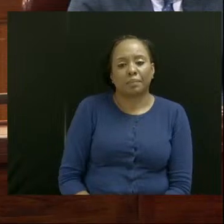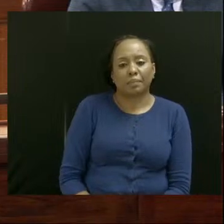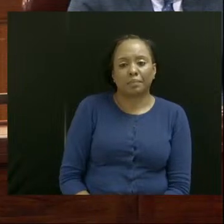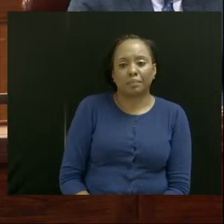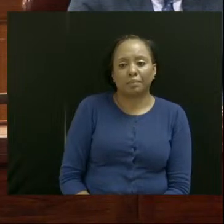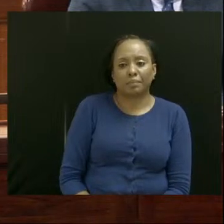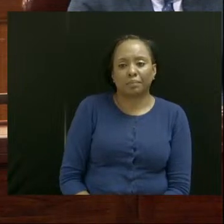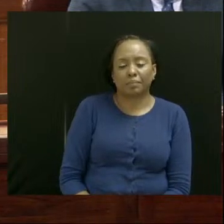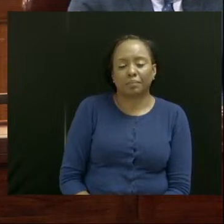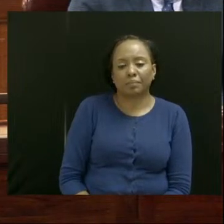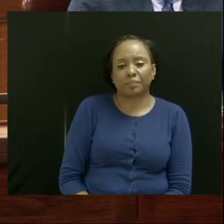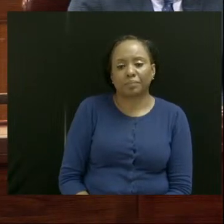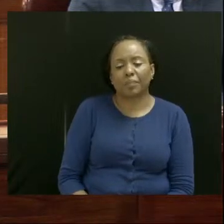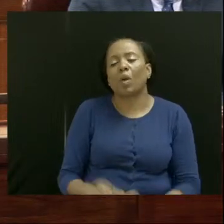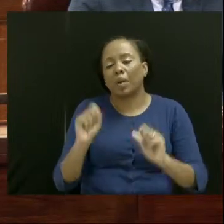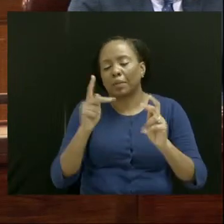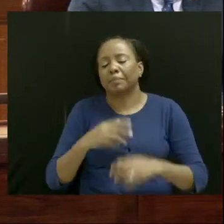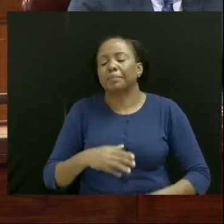is bad enough.